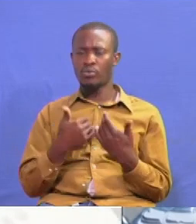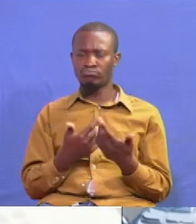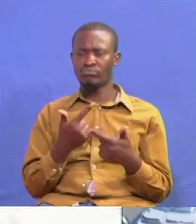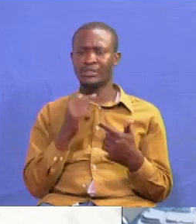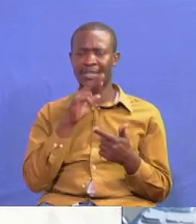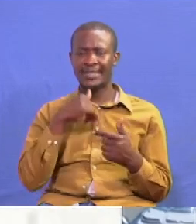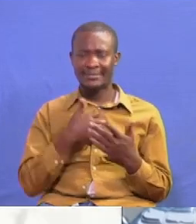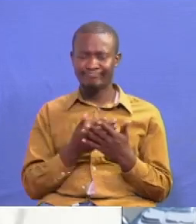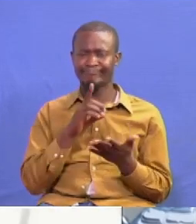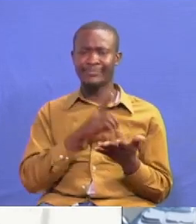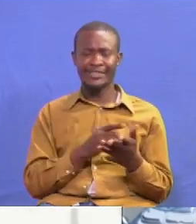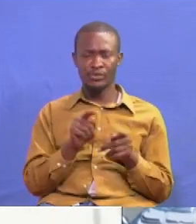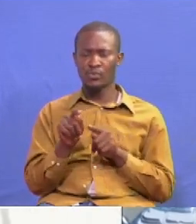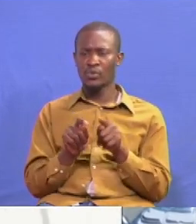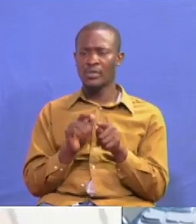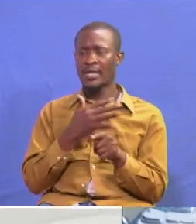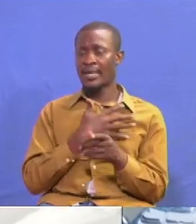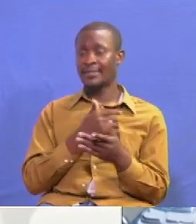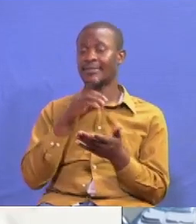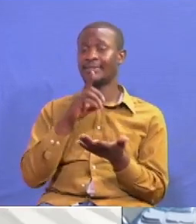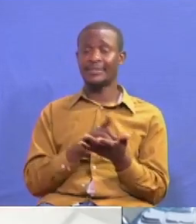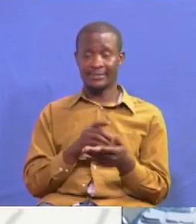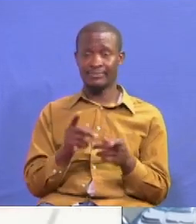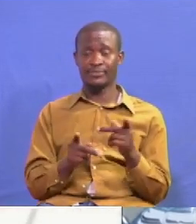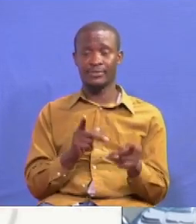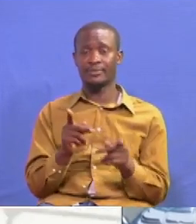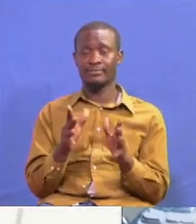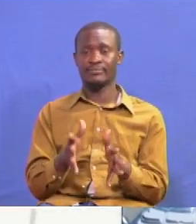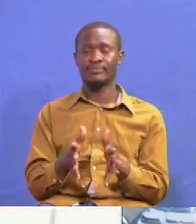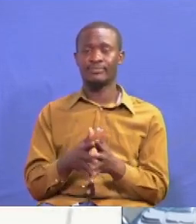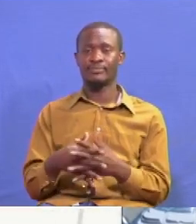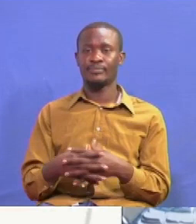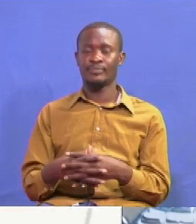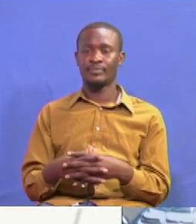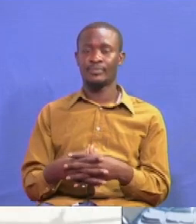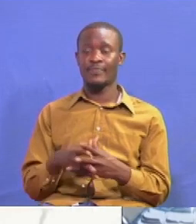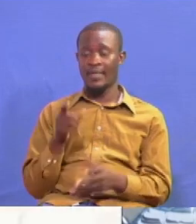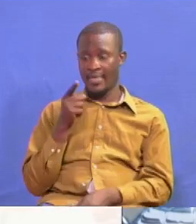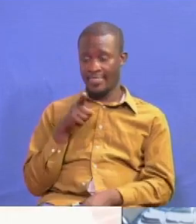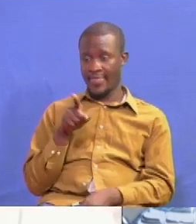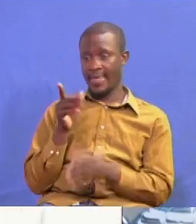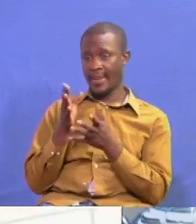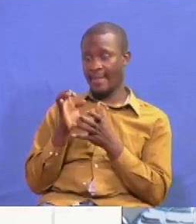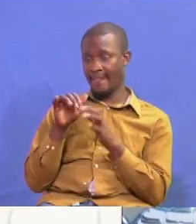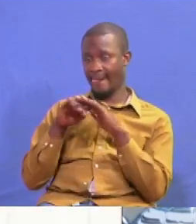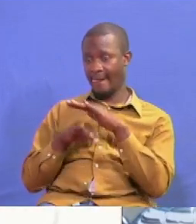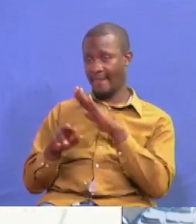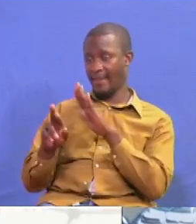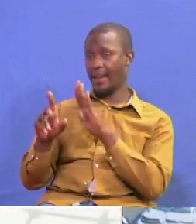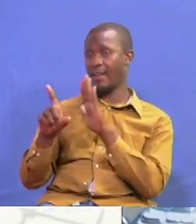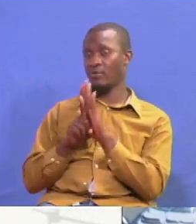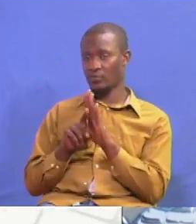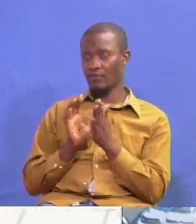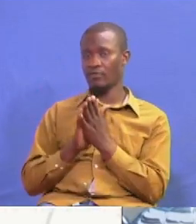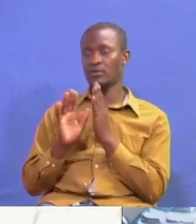of data controllers and data processors. They are required under the laws of our